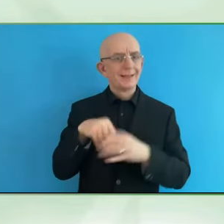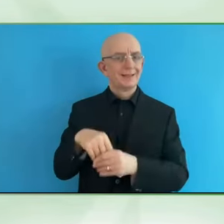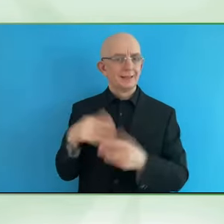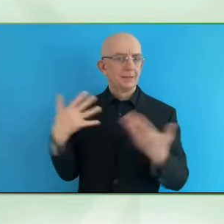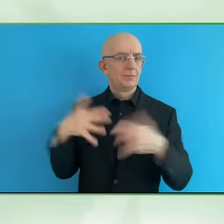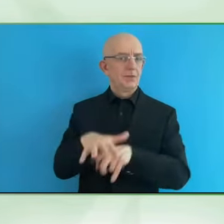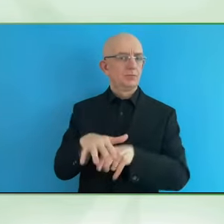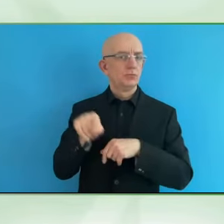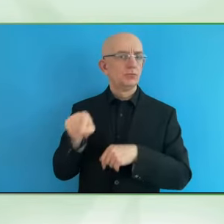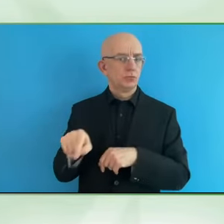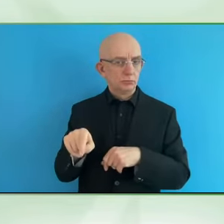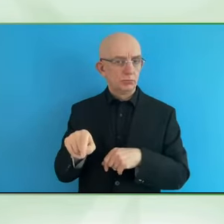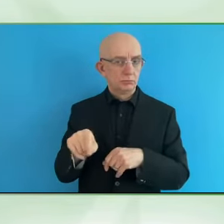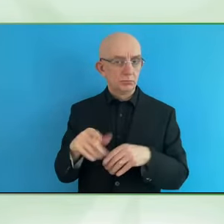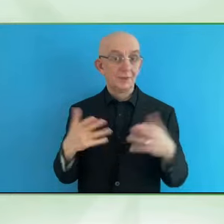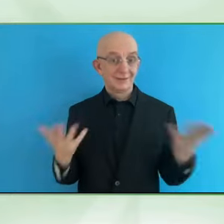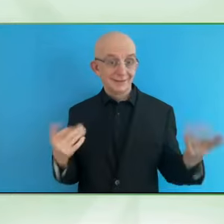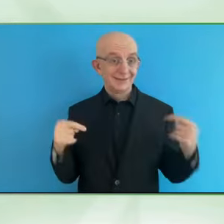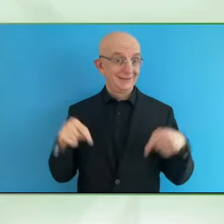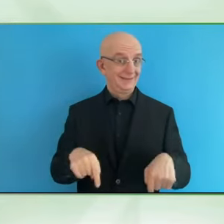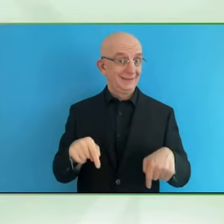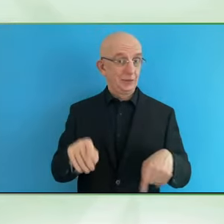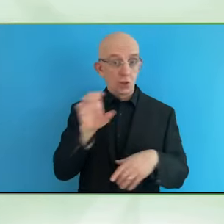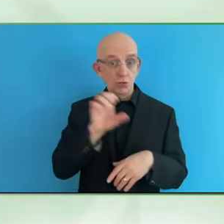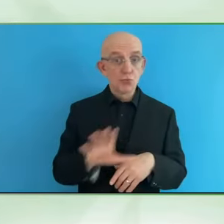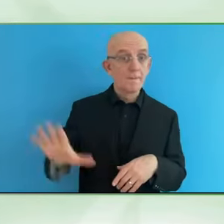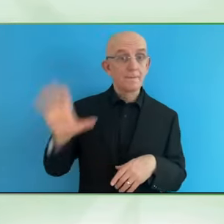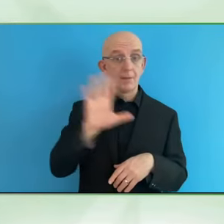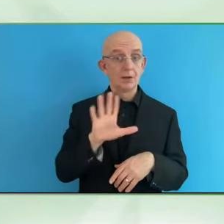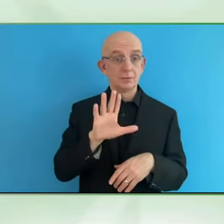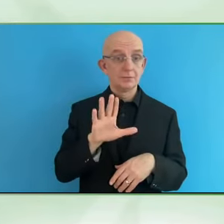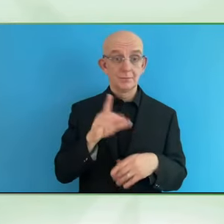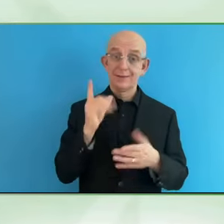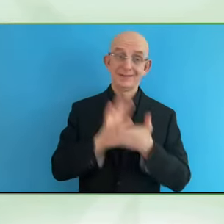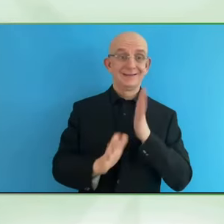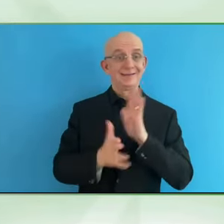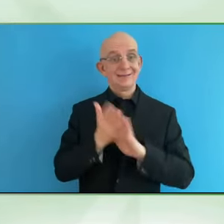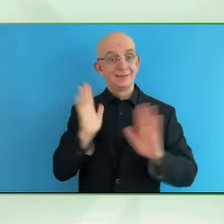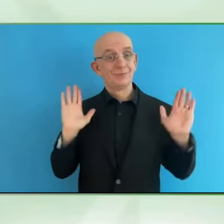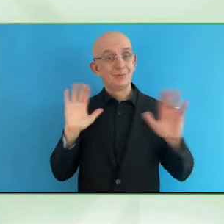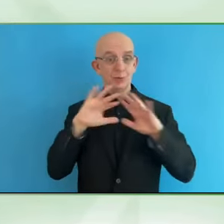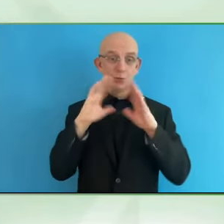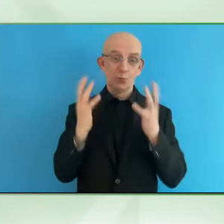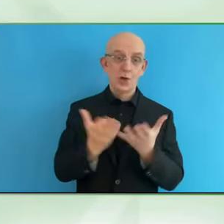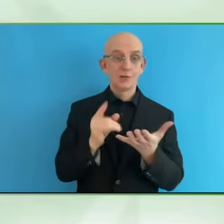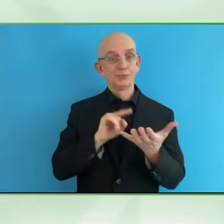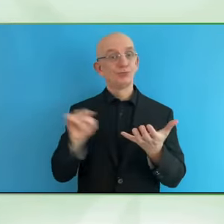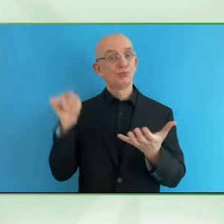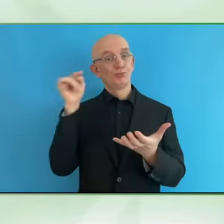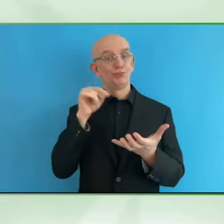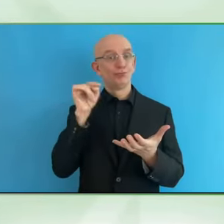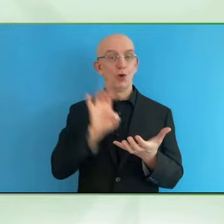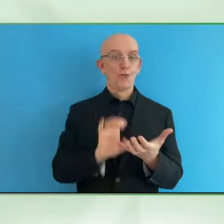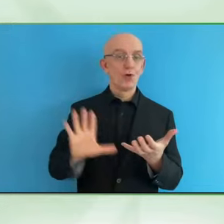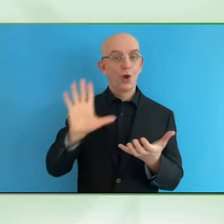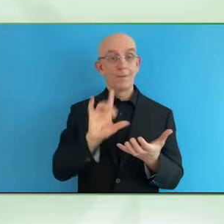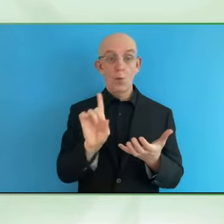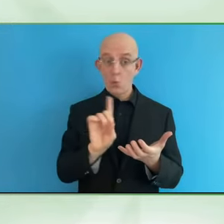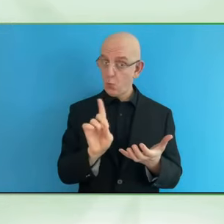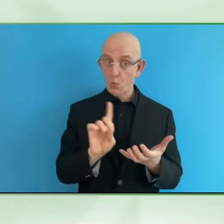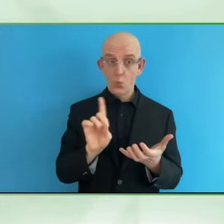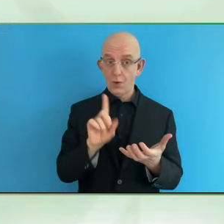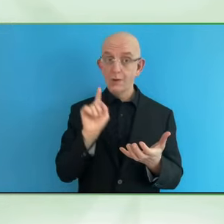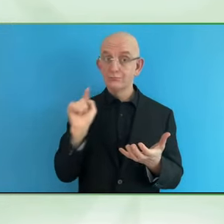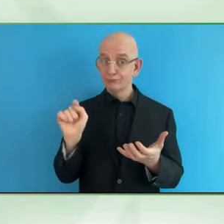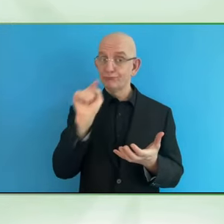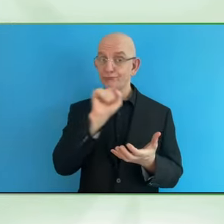Equally, we've heard very much in a number of different contexts today about the importance of universal design for learning. If